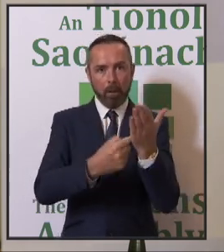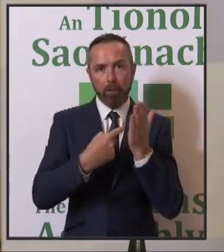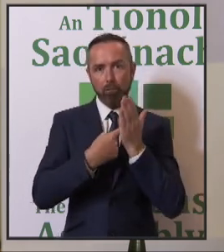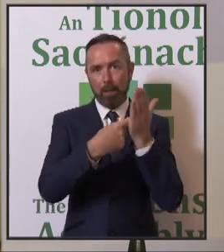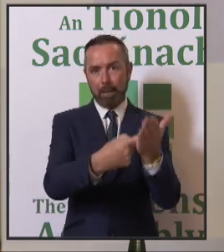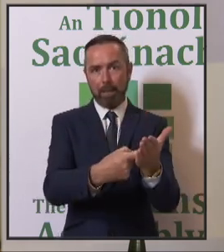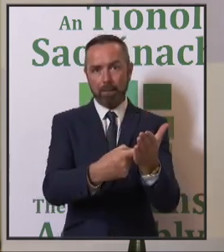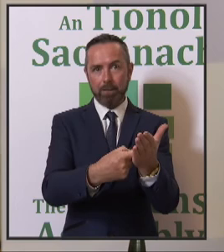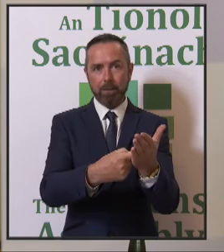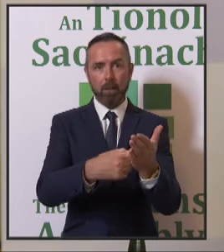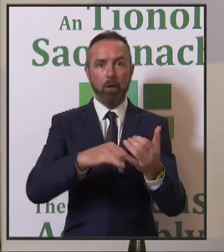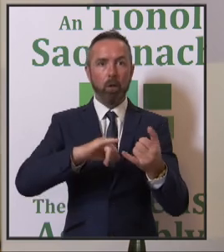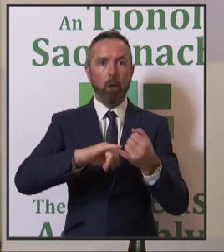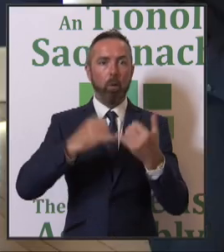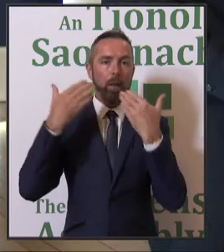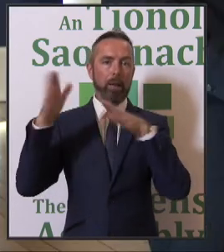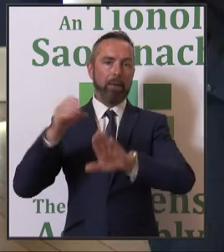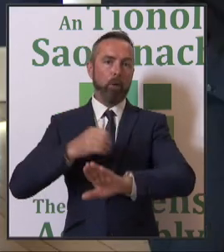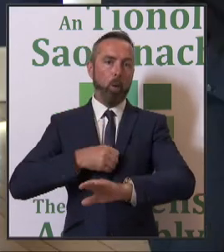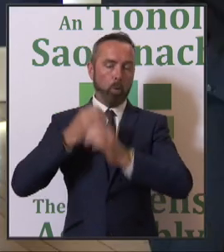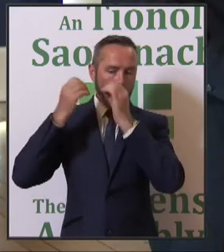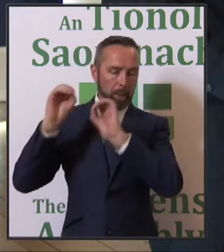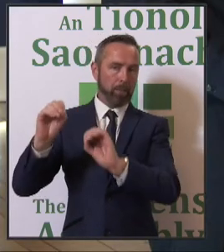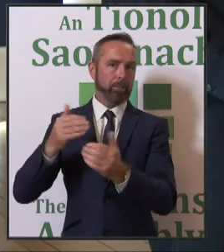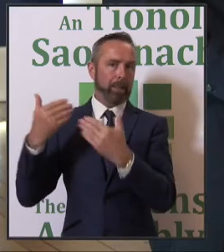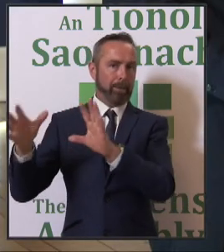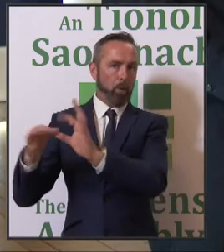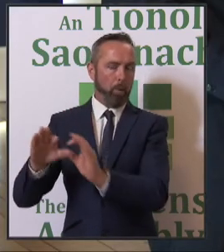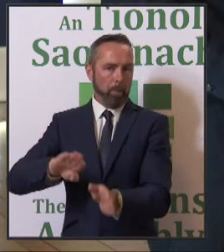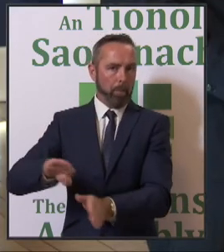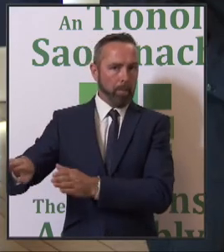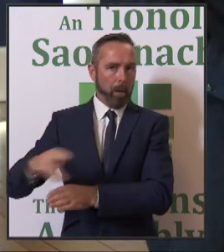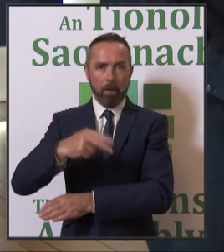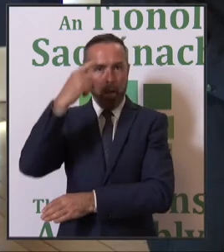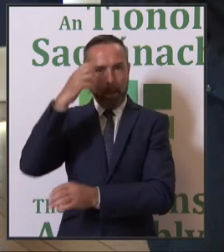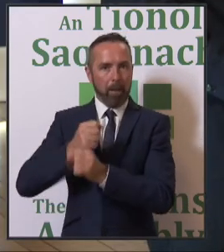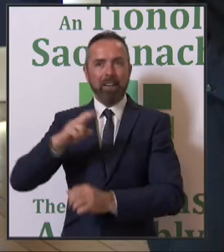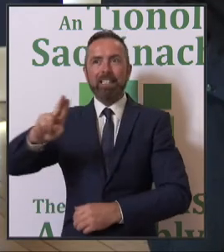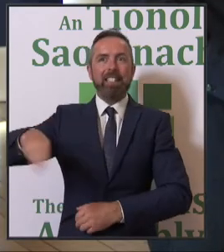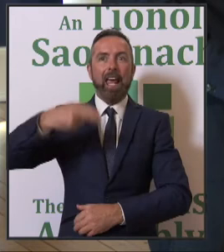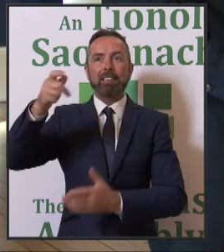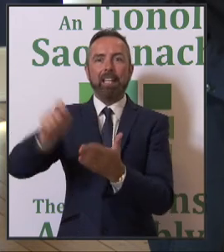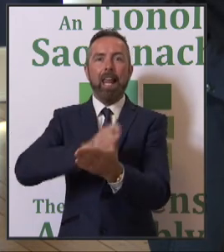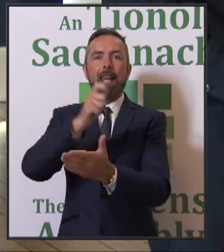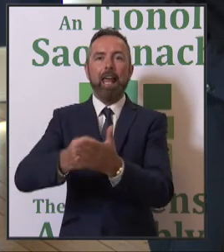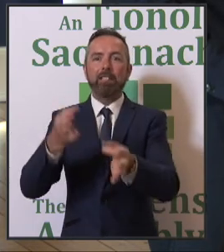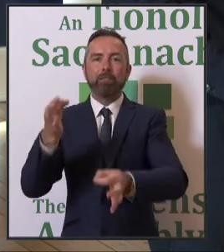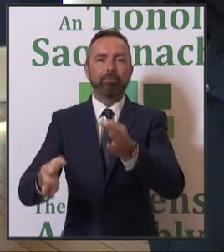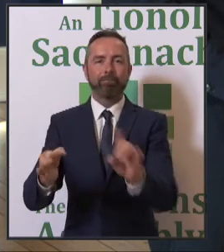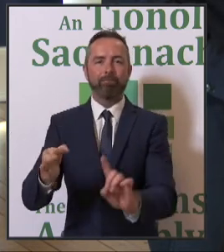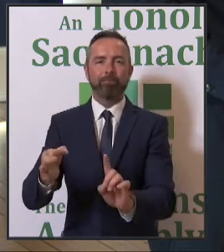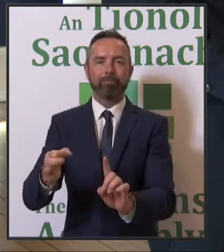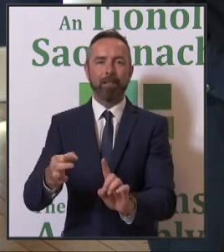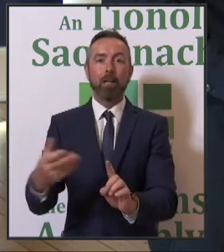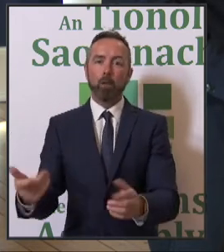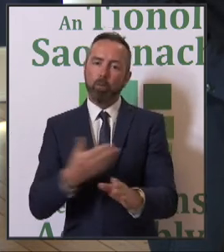recommendations, who leave their party politics at the door. No one's thinking about the next election. People really come in with the best interests of